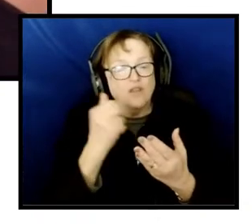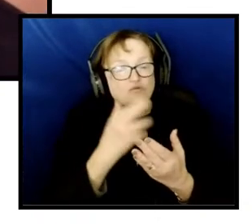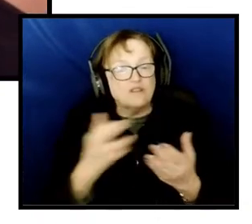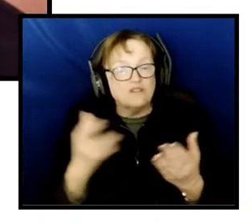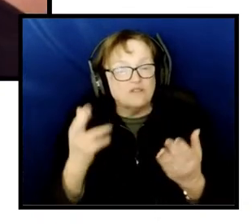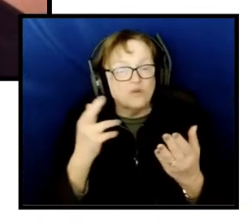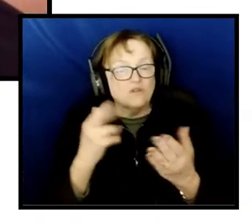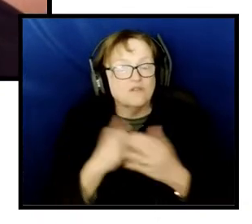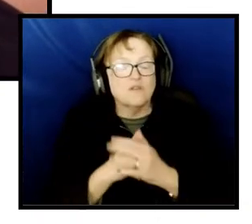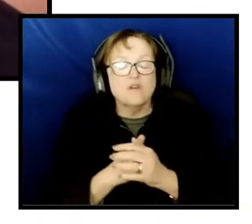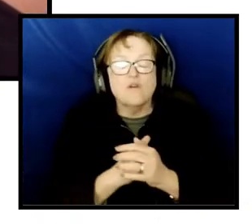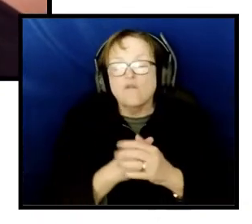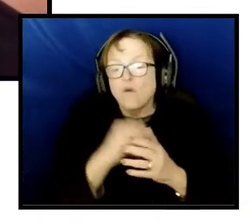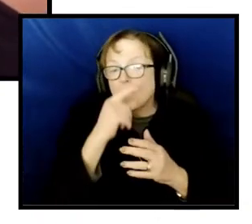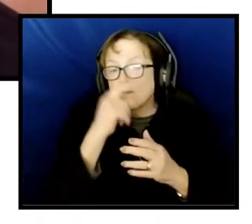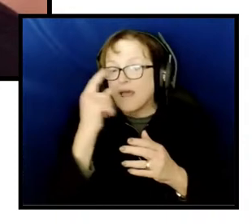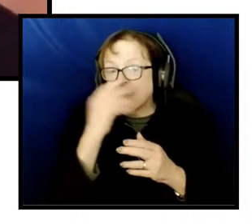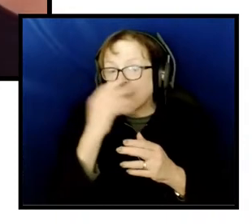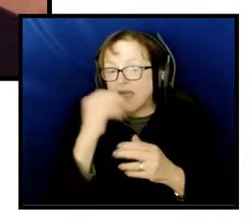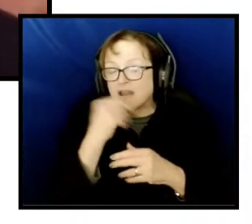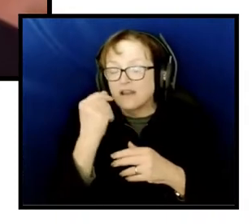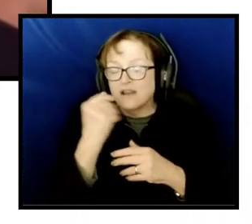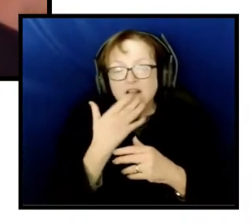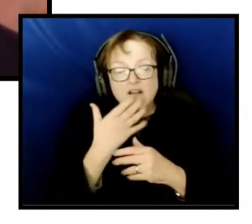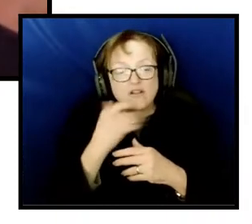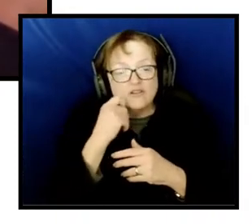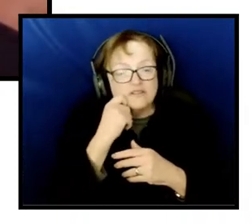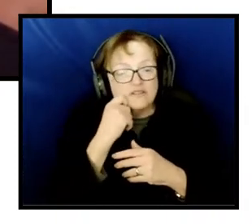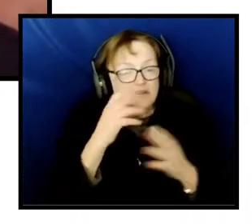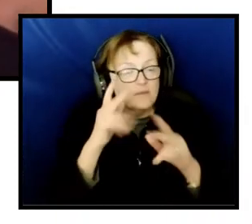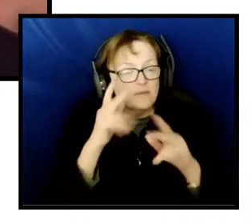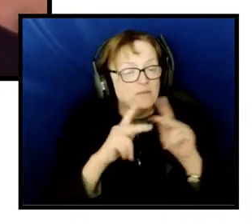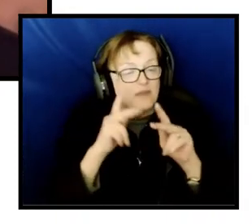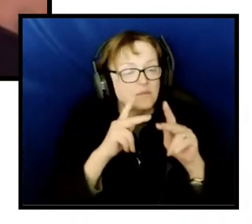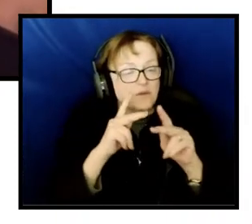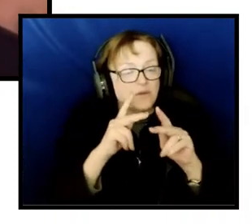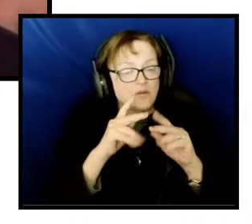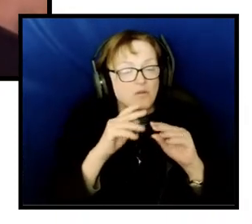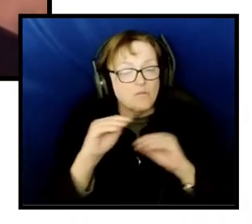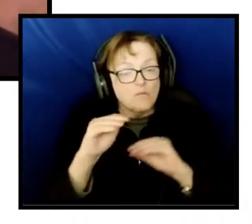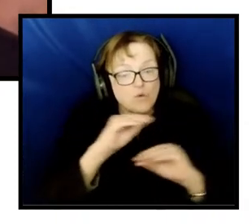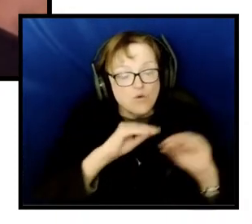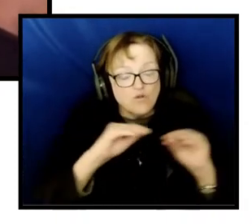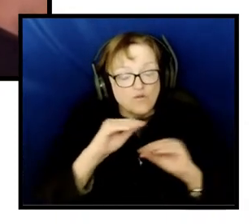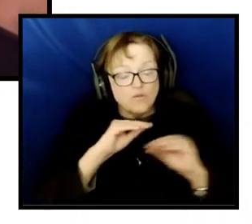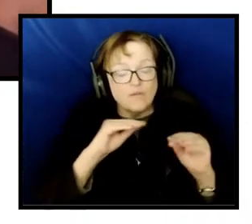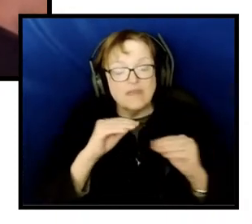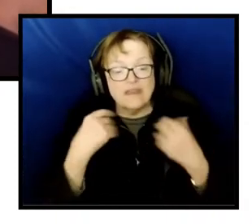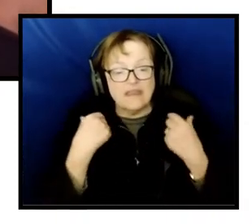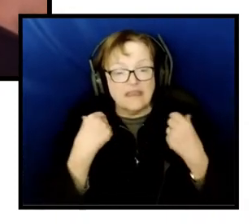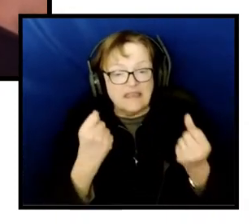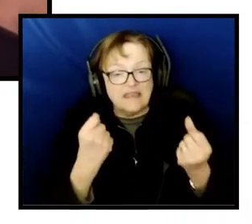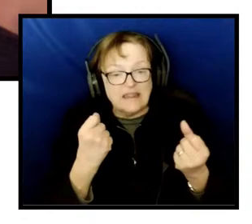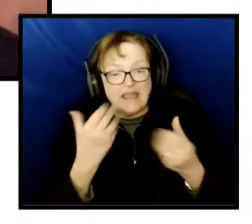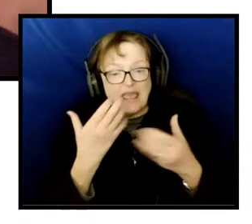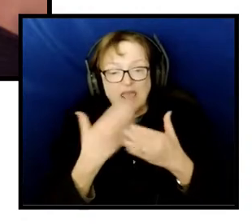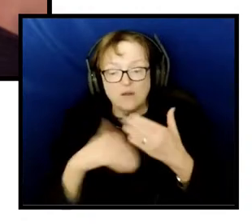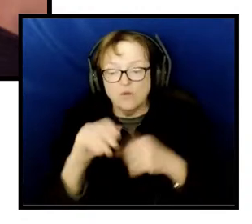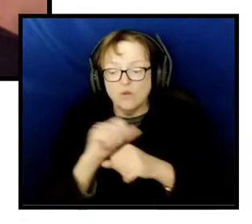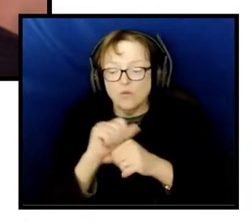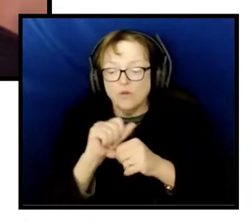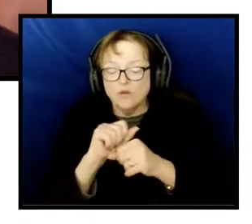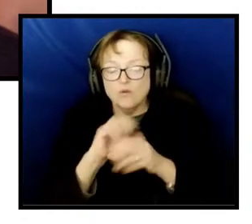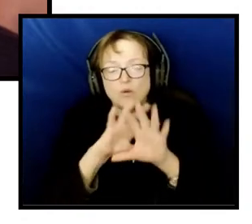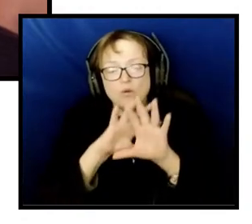people, which uniquely blend movement, healing practices, and birth work to provide holistic